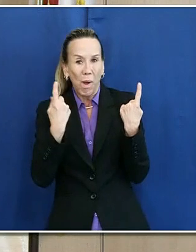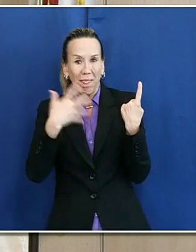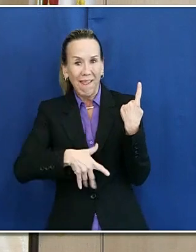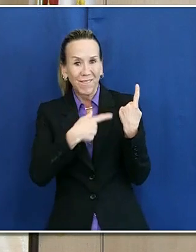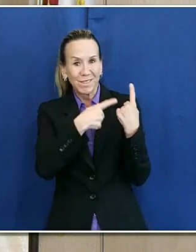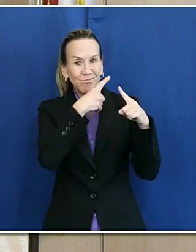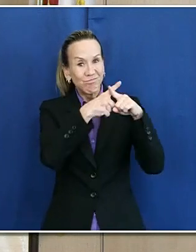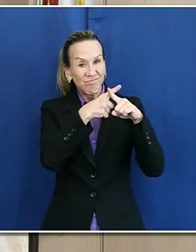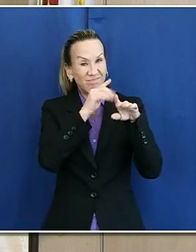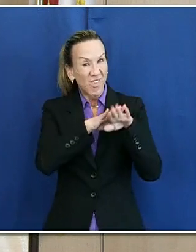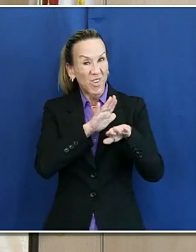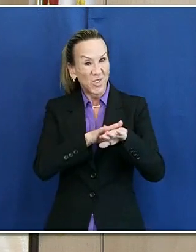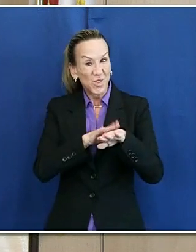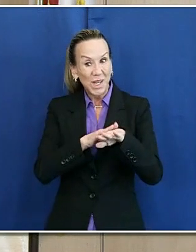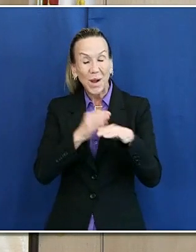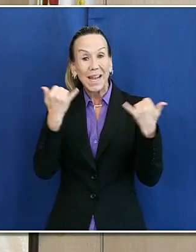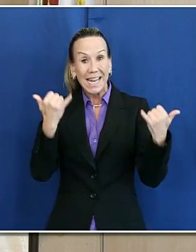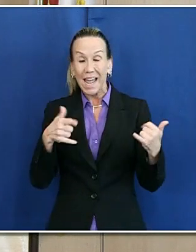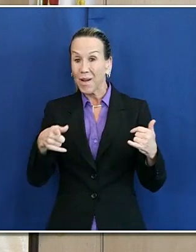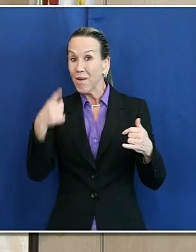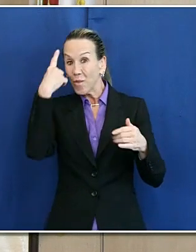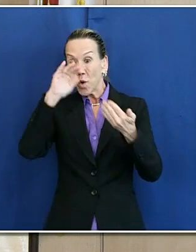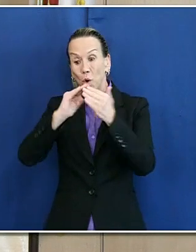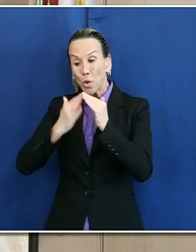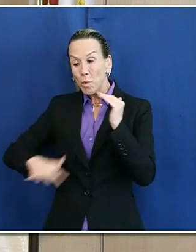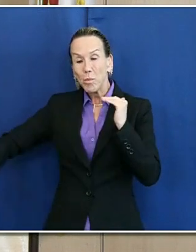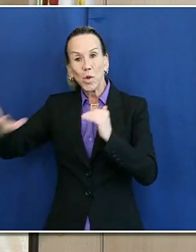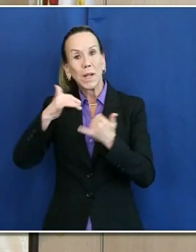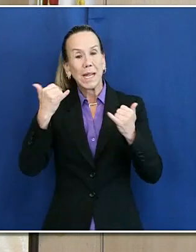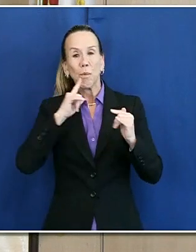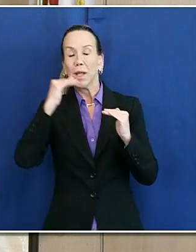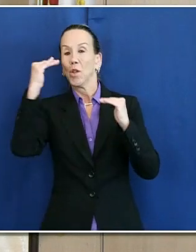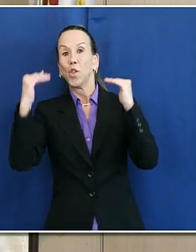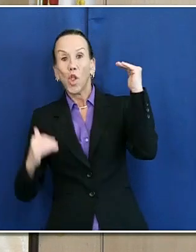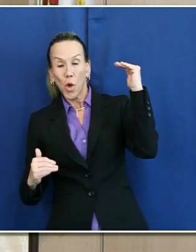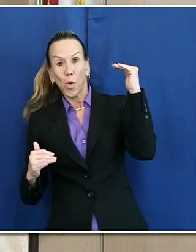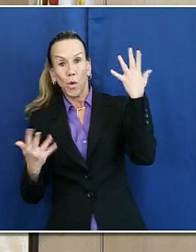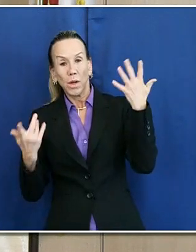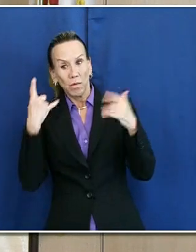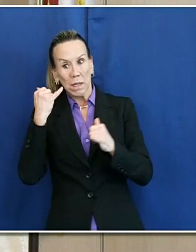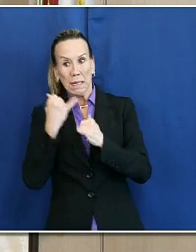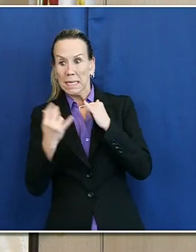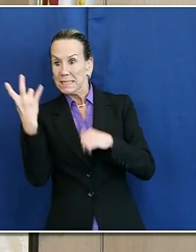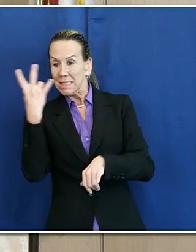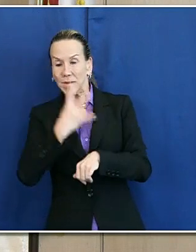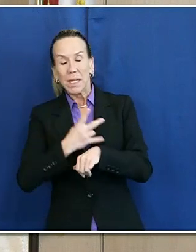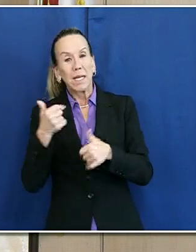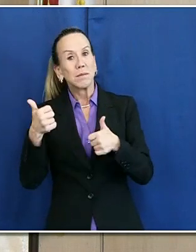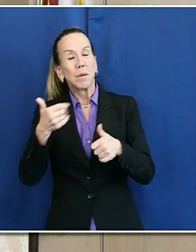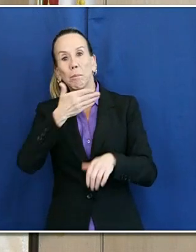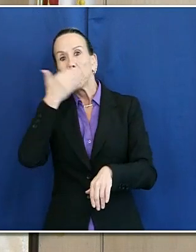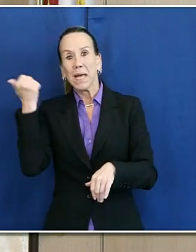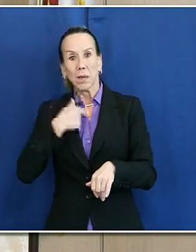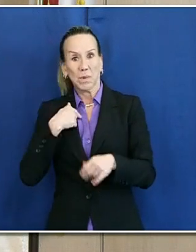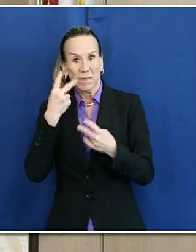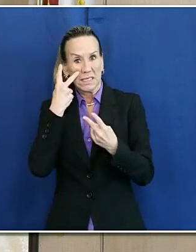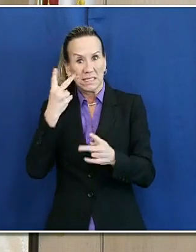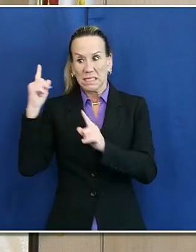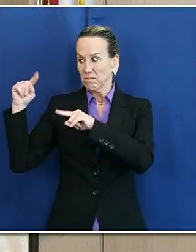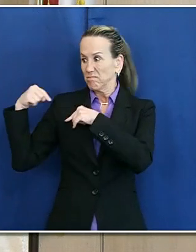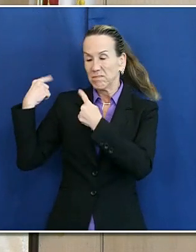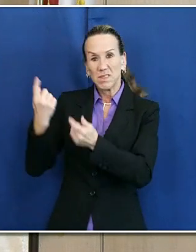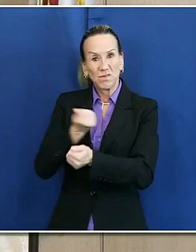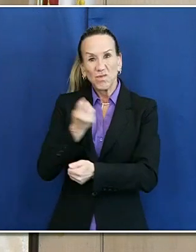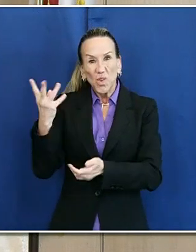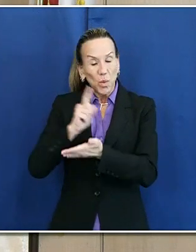And we are at a lowest point for community outbreaks in the past 7 days that we've seen over the past several